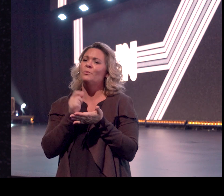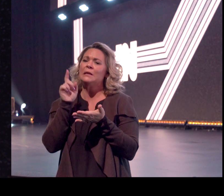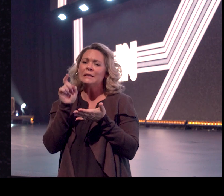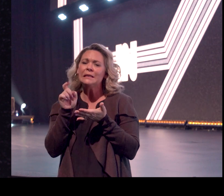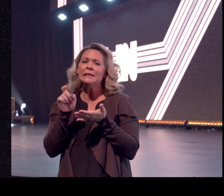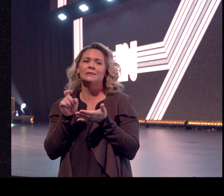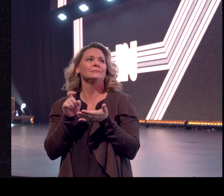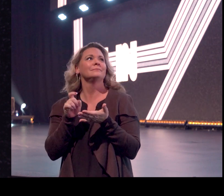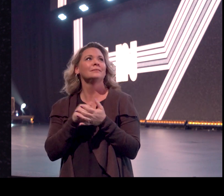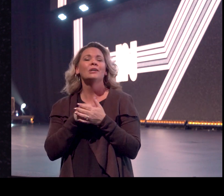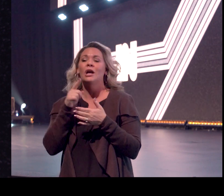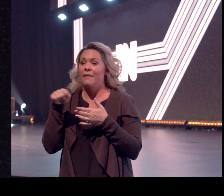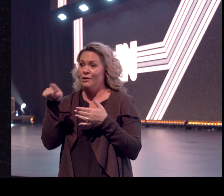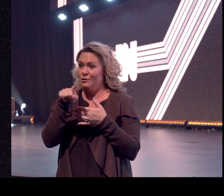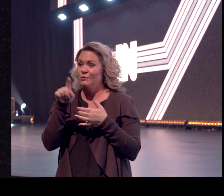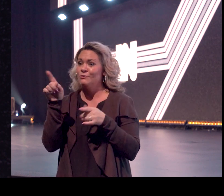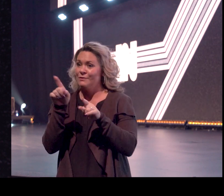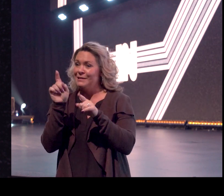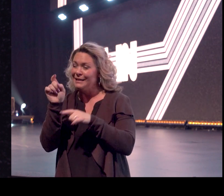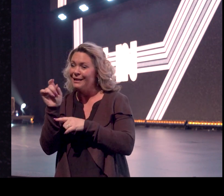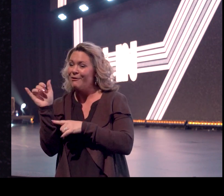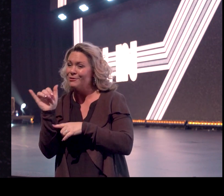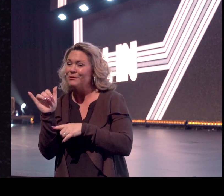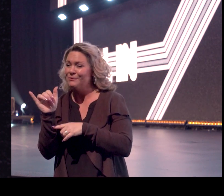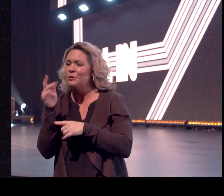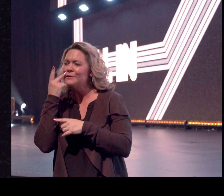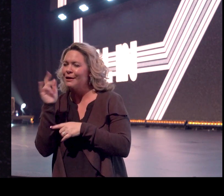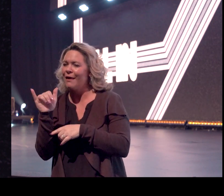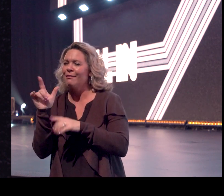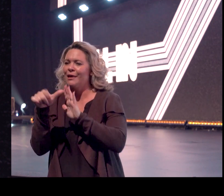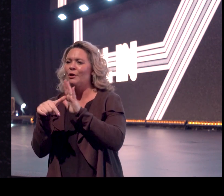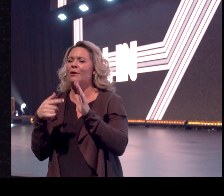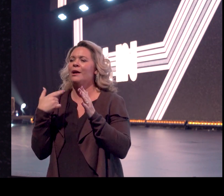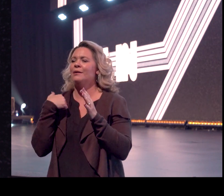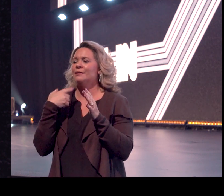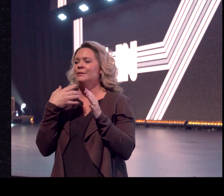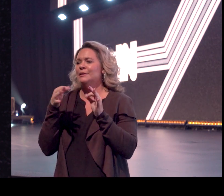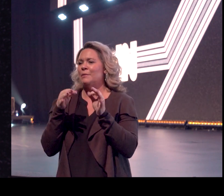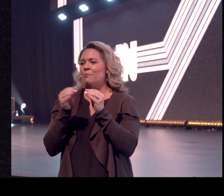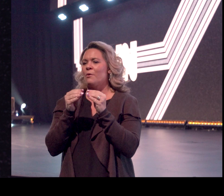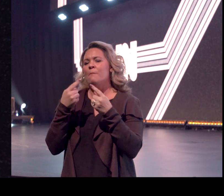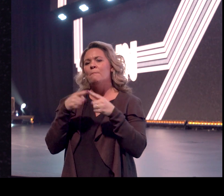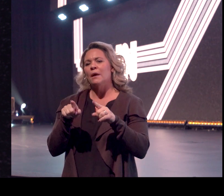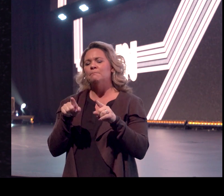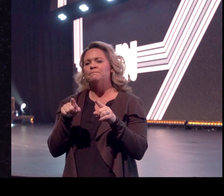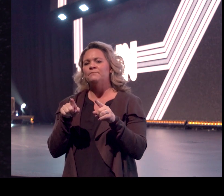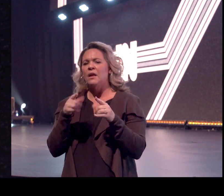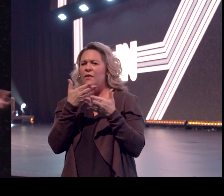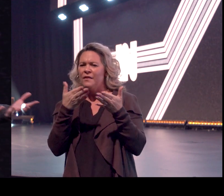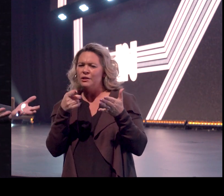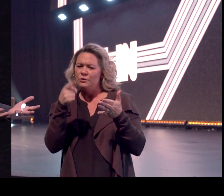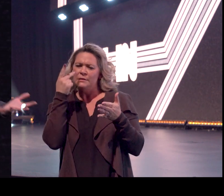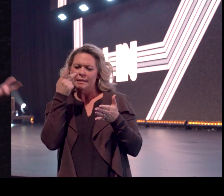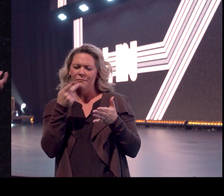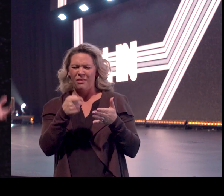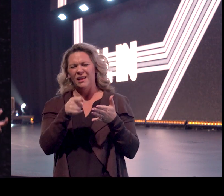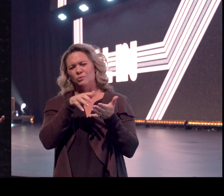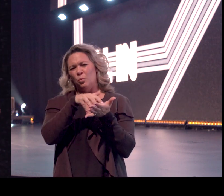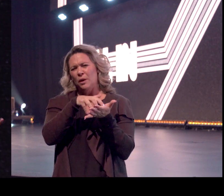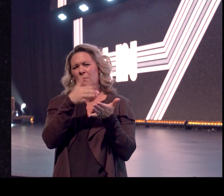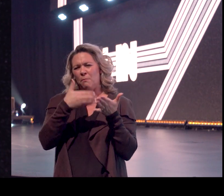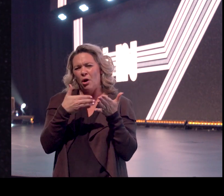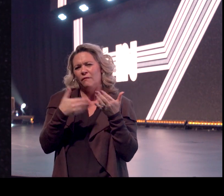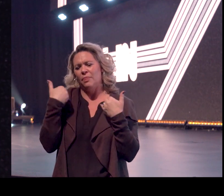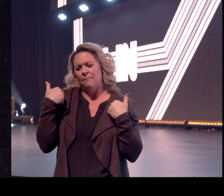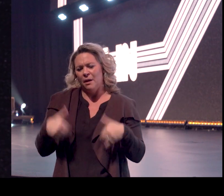And we don't just need you, you need it. You'll see that later on. But I love what he says. He says, sometimes the things we think are like the weaker